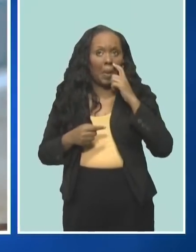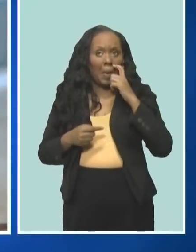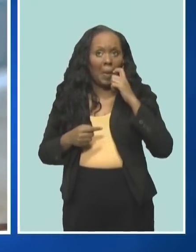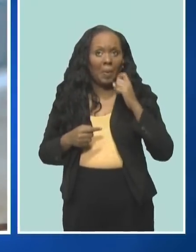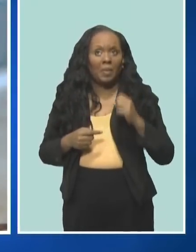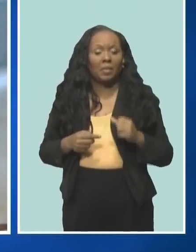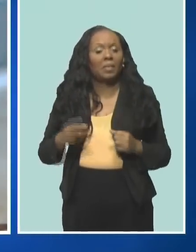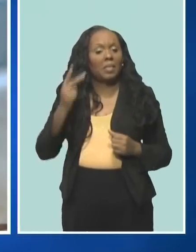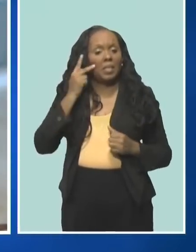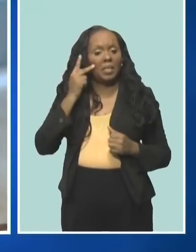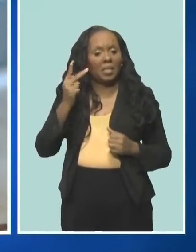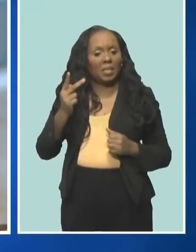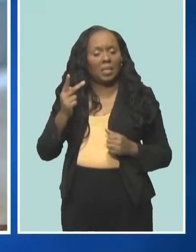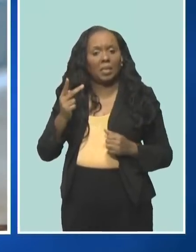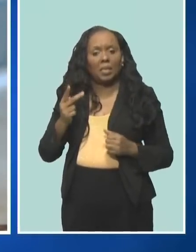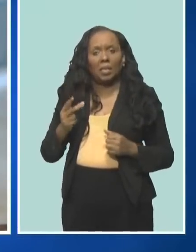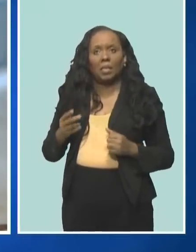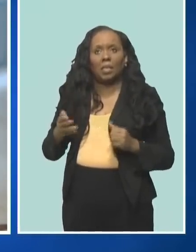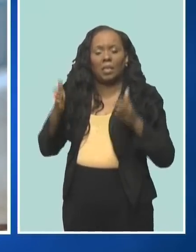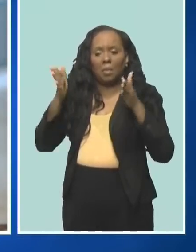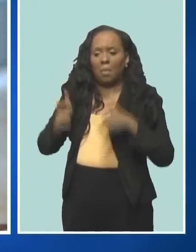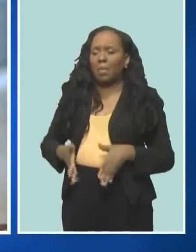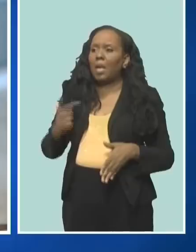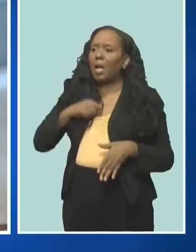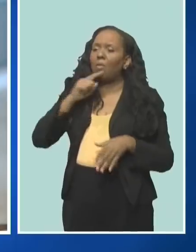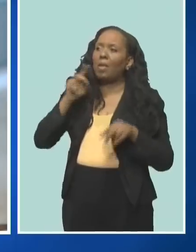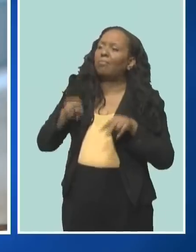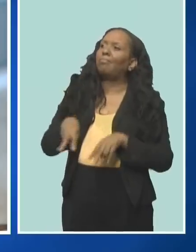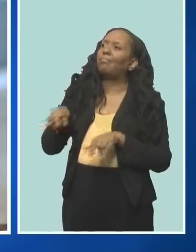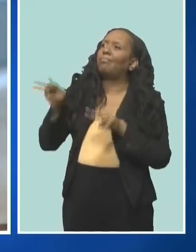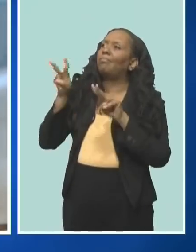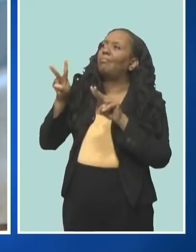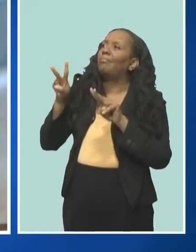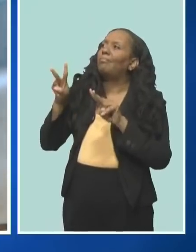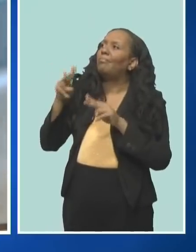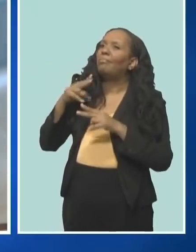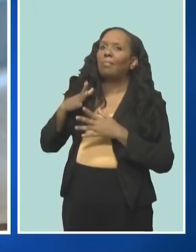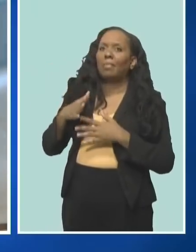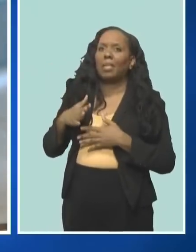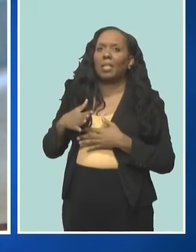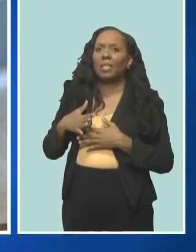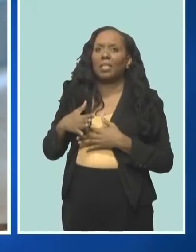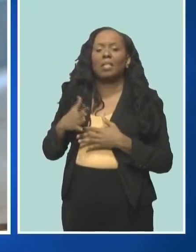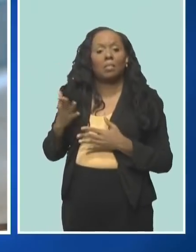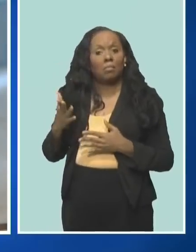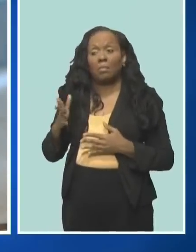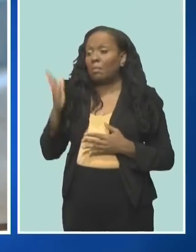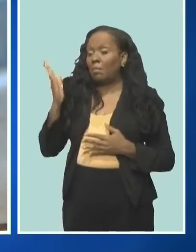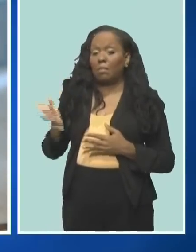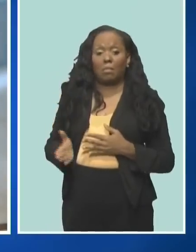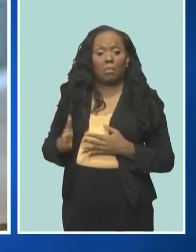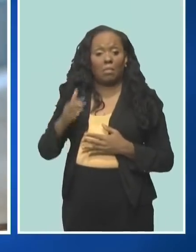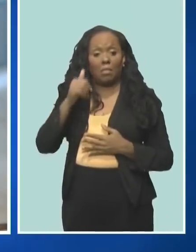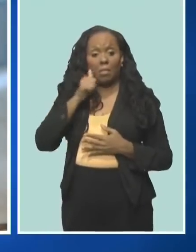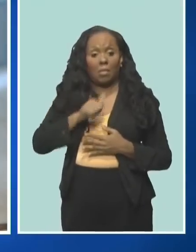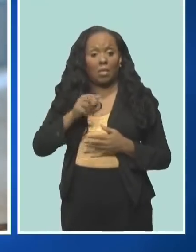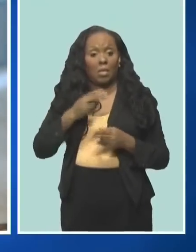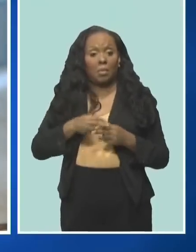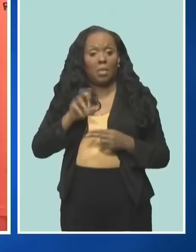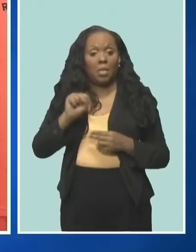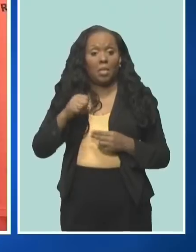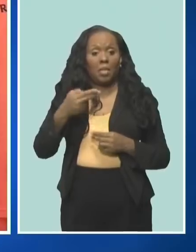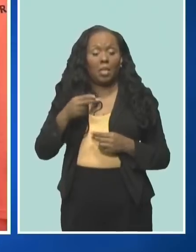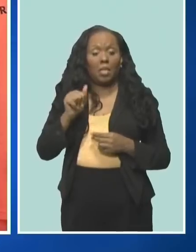see somebody that I admired with something so similar. That's Shanique Jones, a